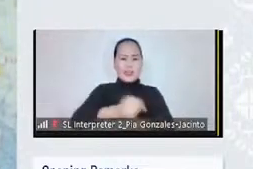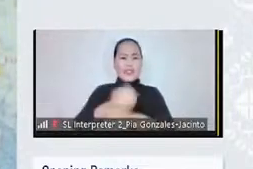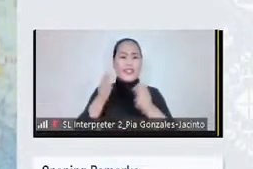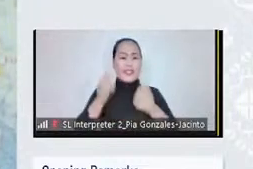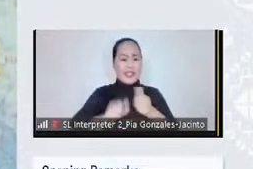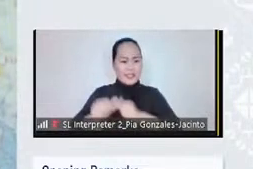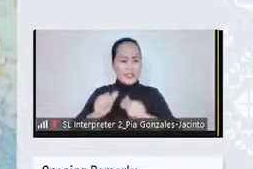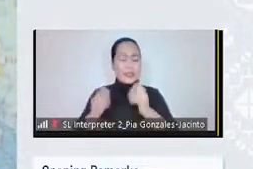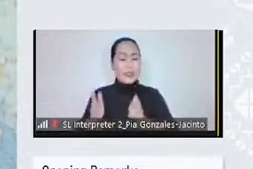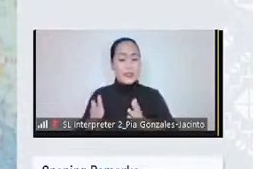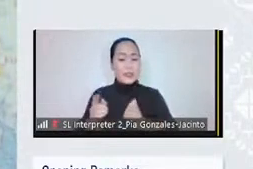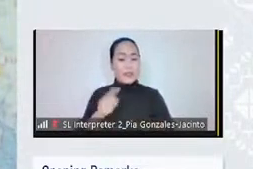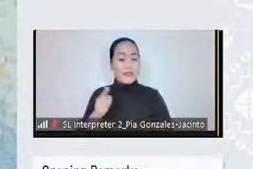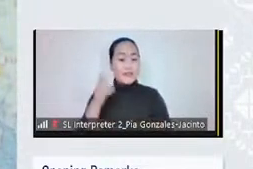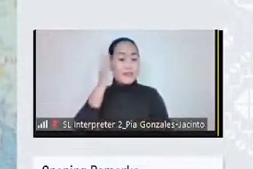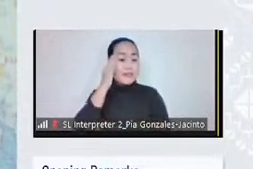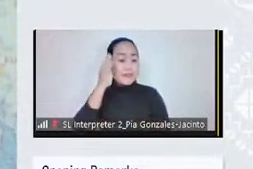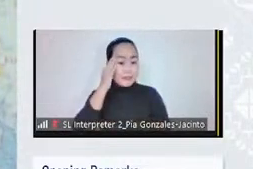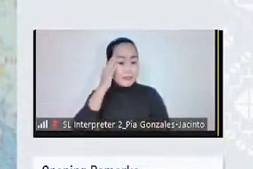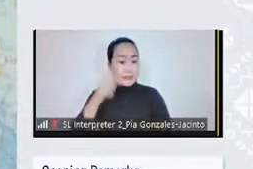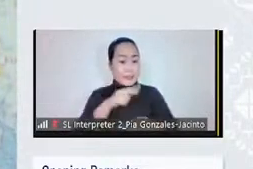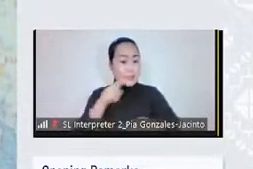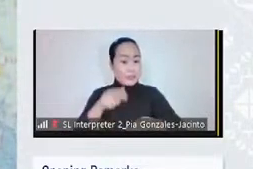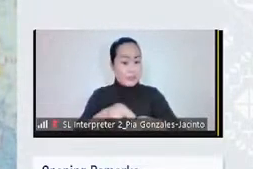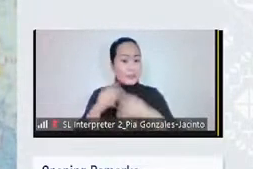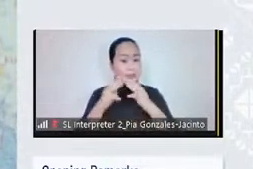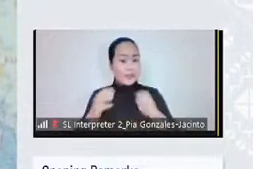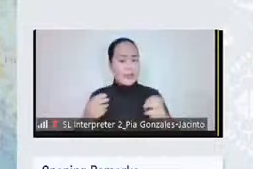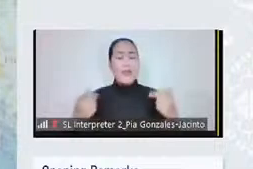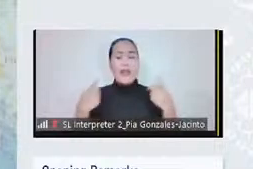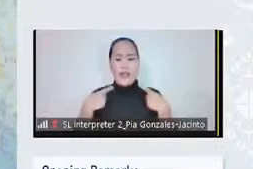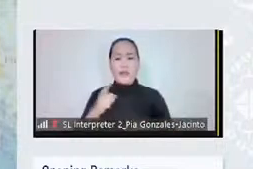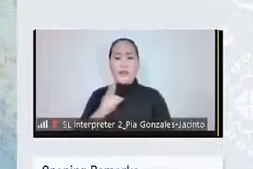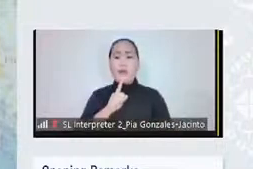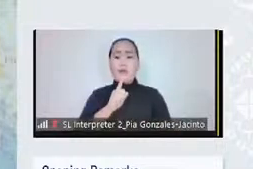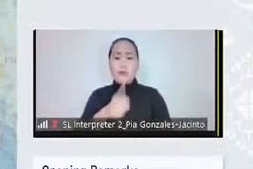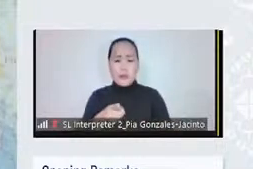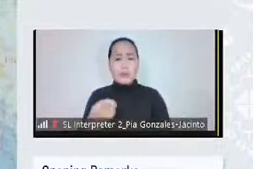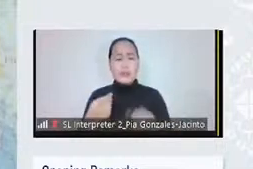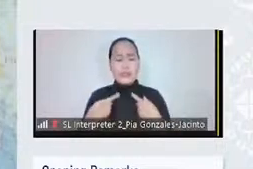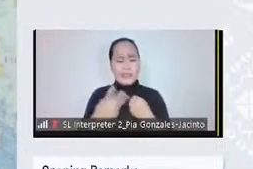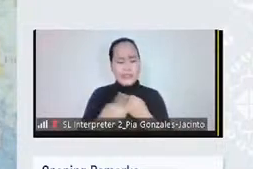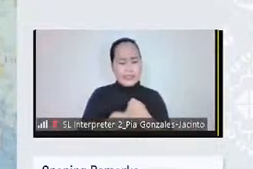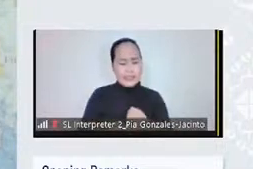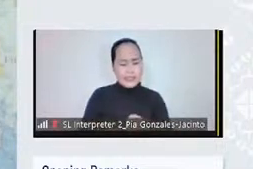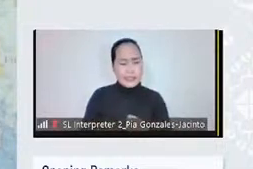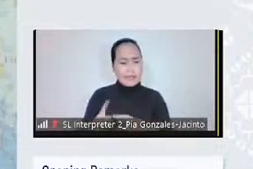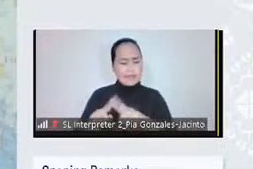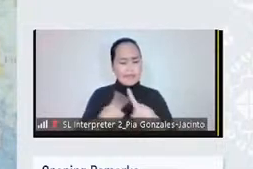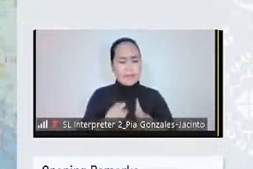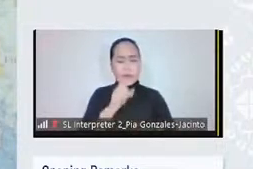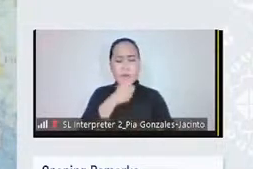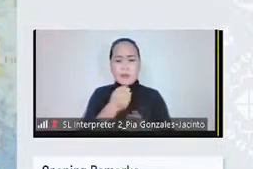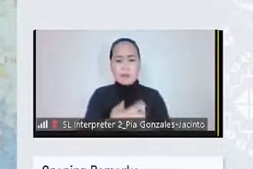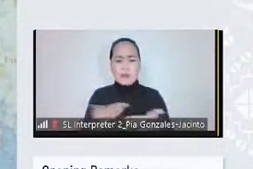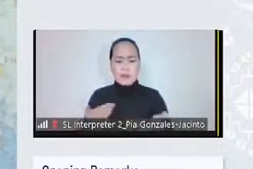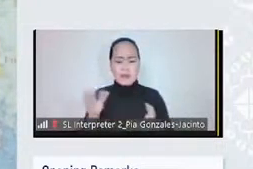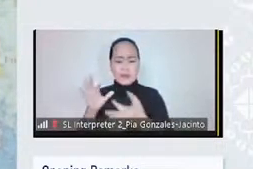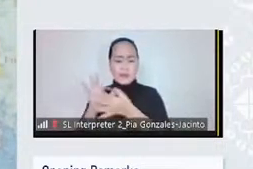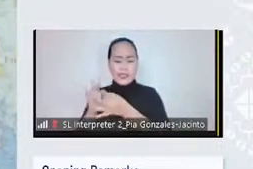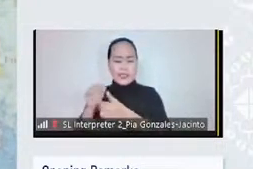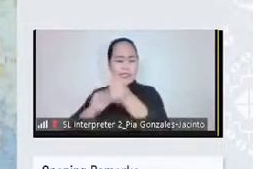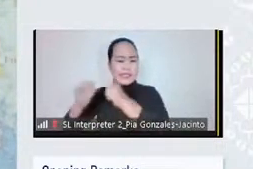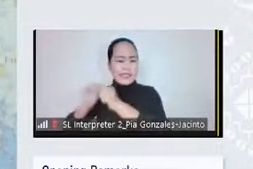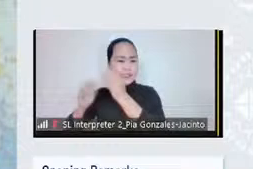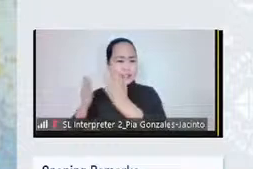know, the National Museum has been the main repository of so many artifacts that link us to our ancestors. Until now, we are